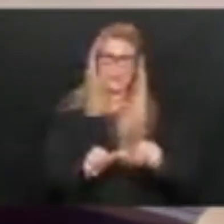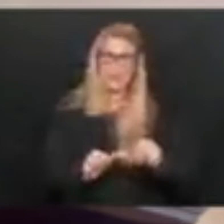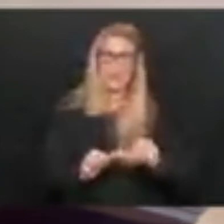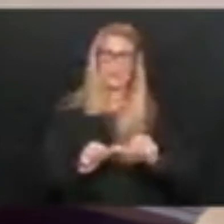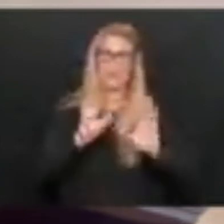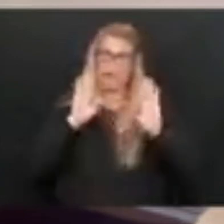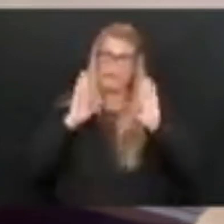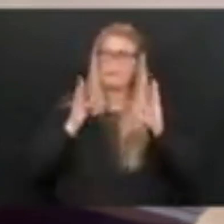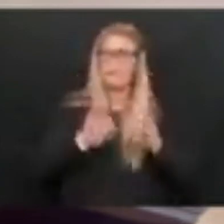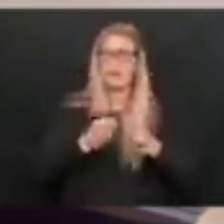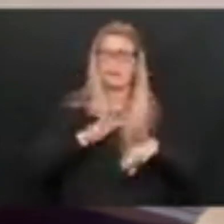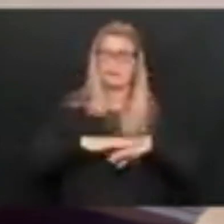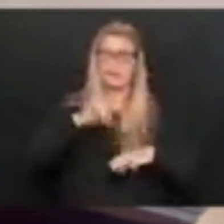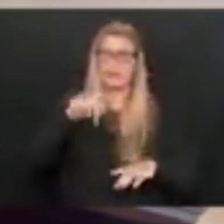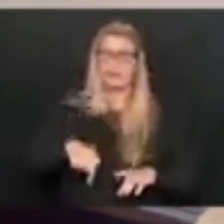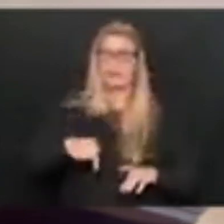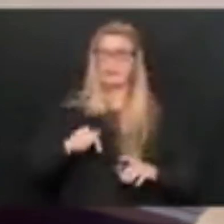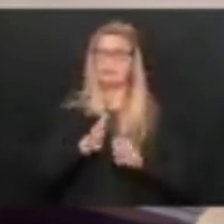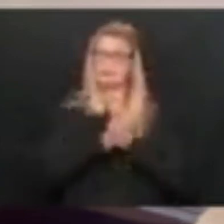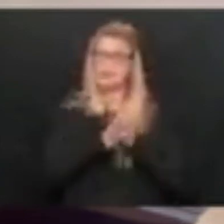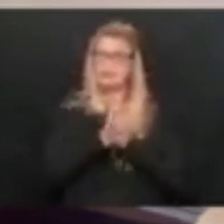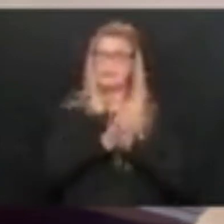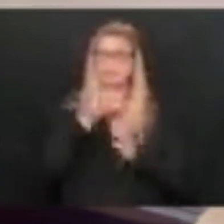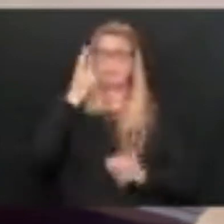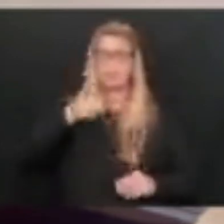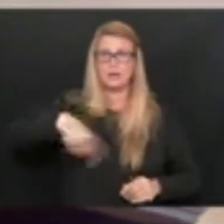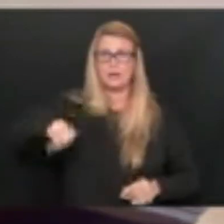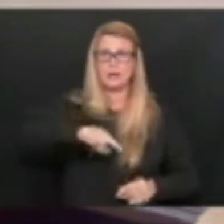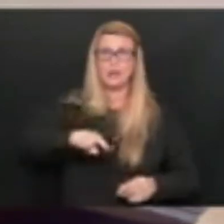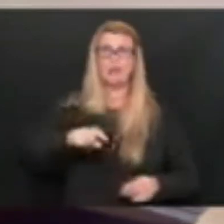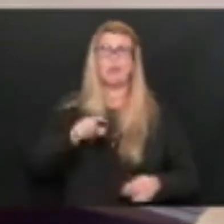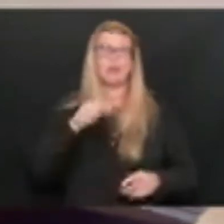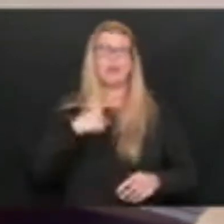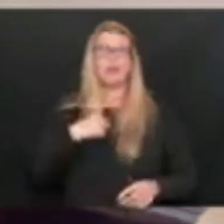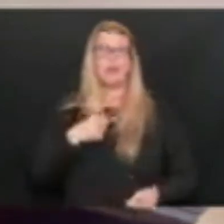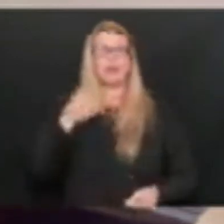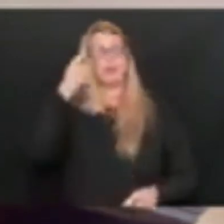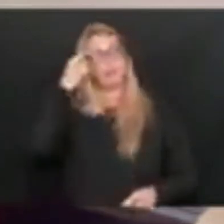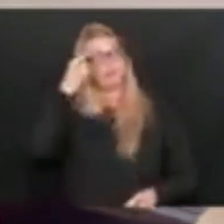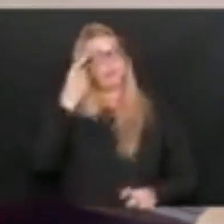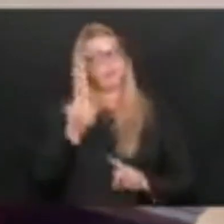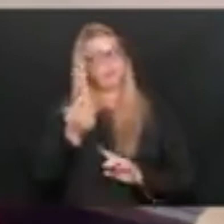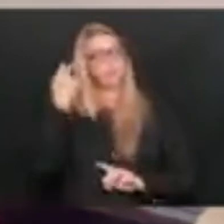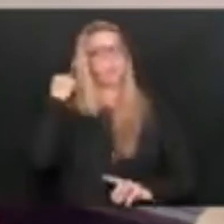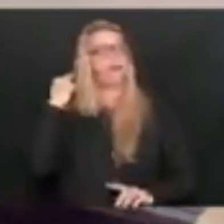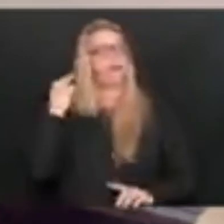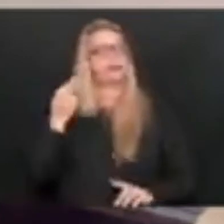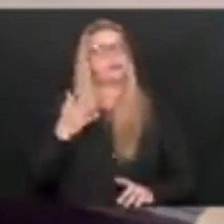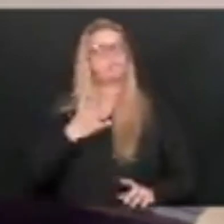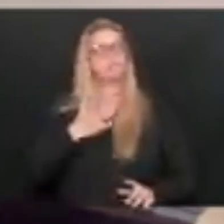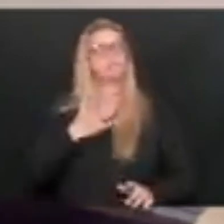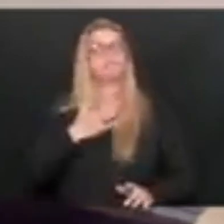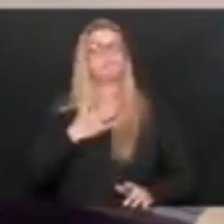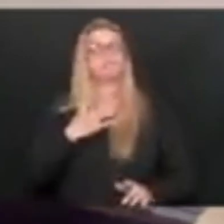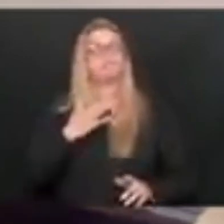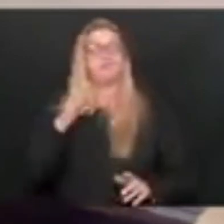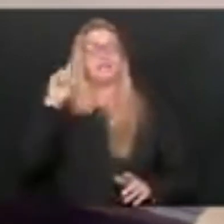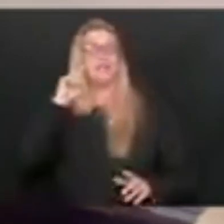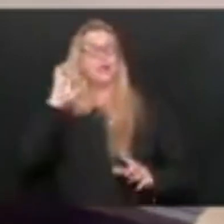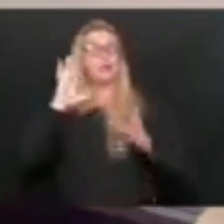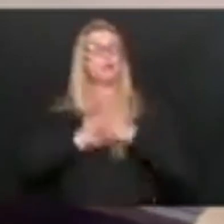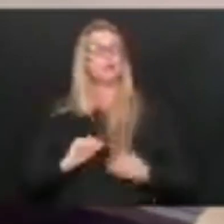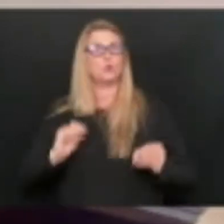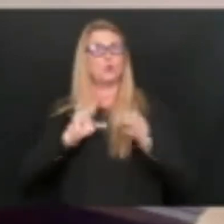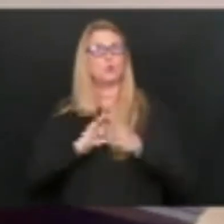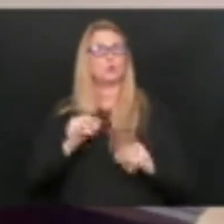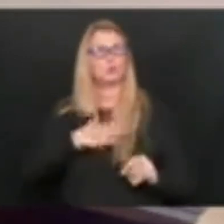and Dr. Marsh have pointed out. And I just go back to personal standpoint of hearing the stories when my